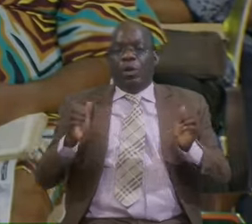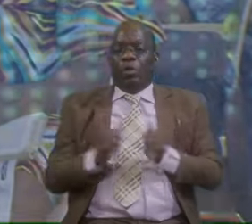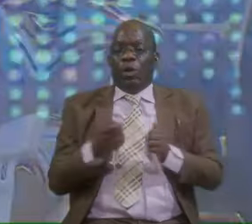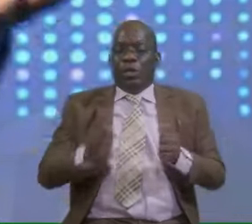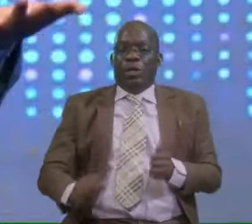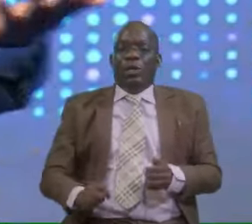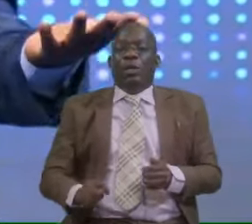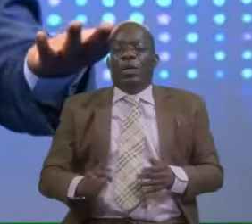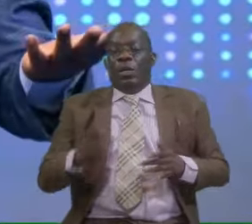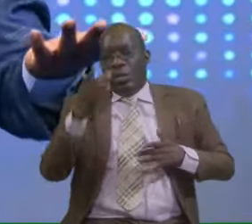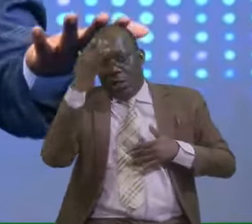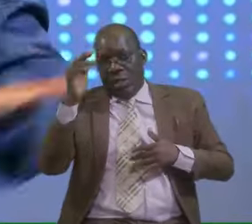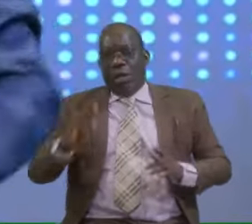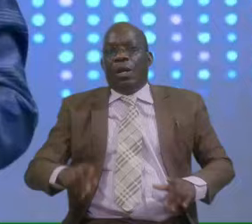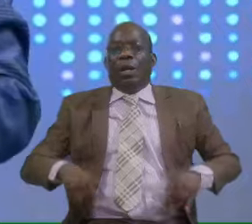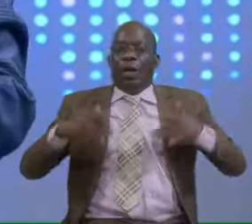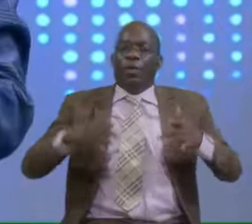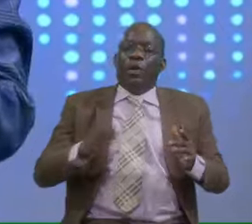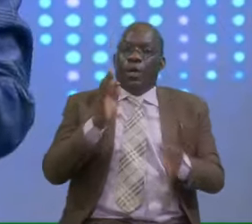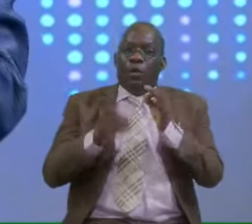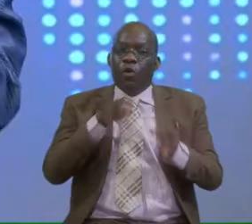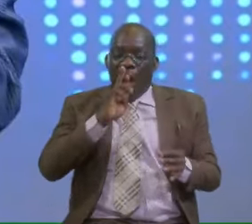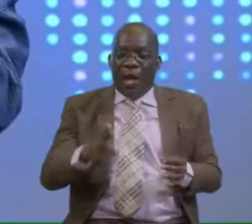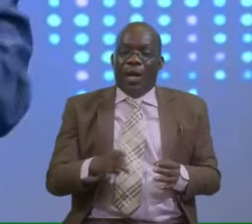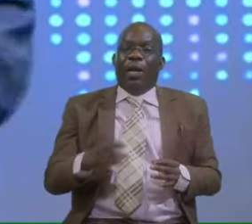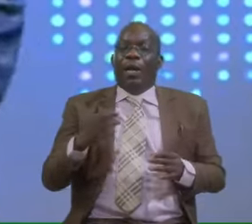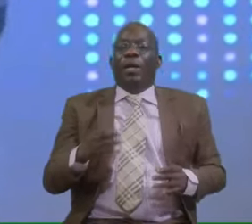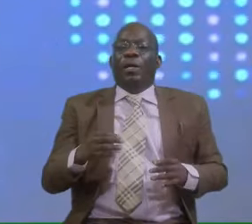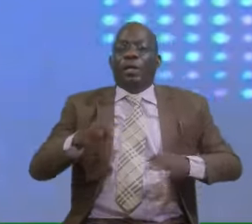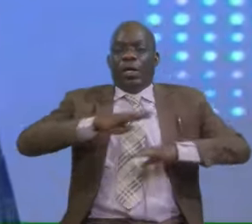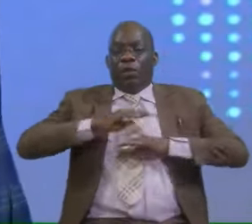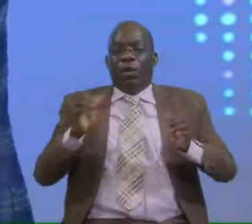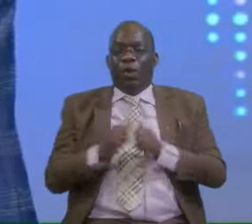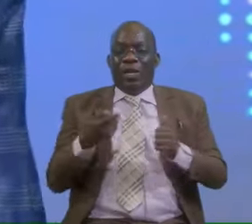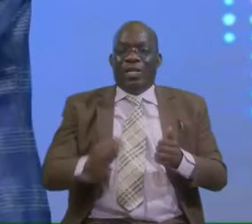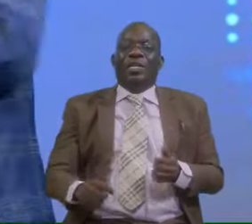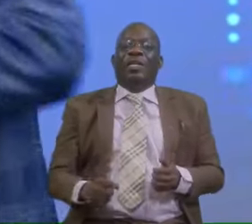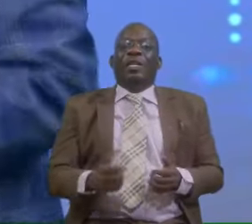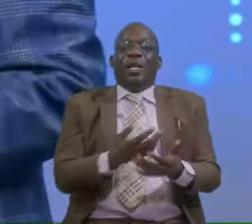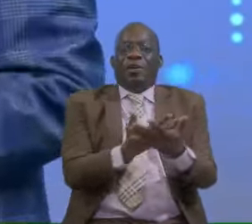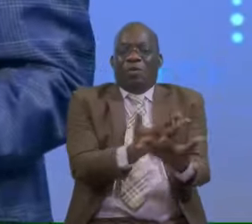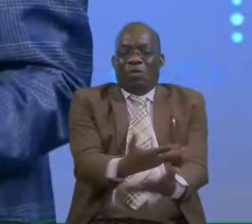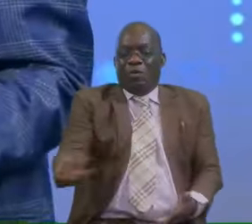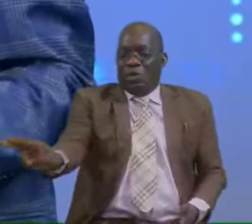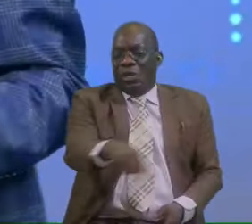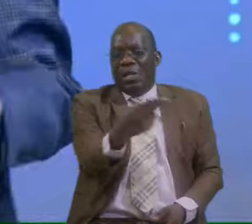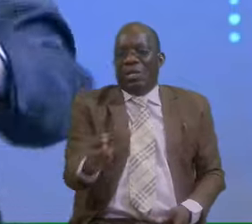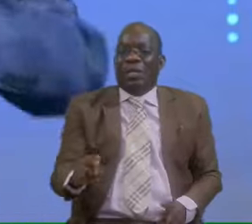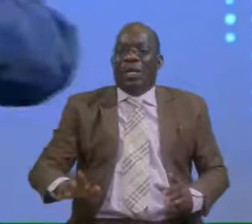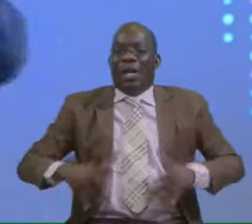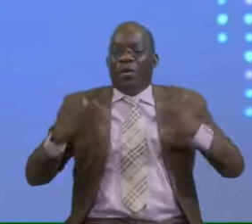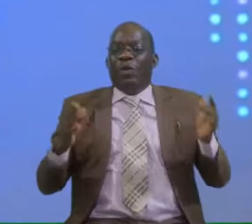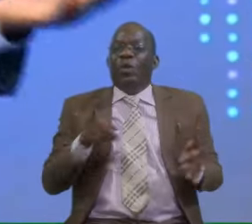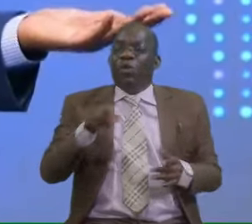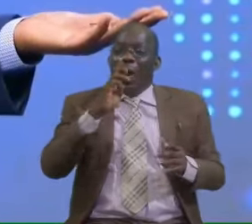life, if you are satisfied with the useless life, if you are satisfied with the worthless